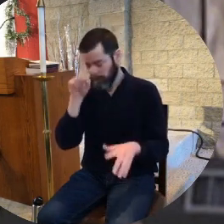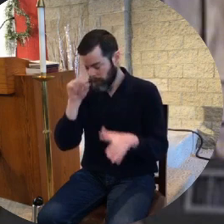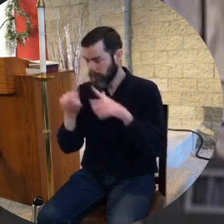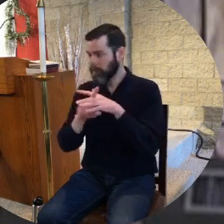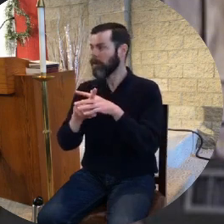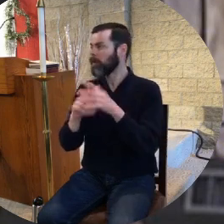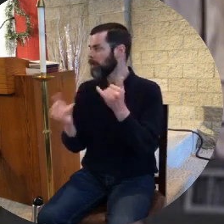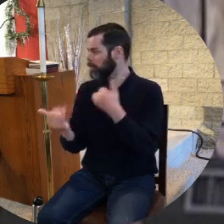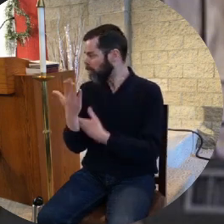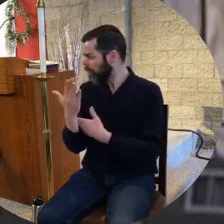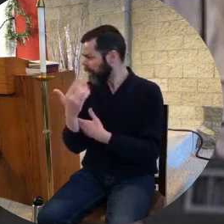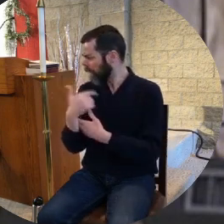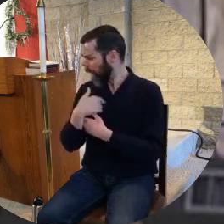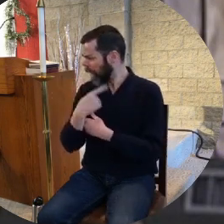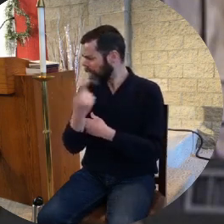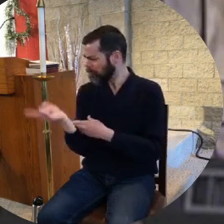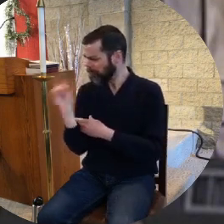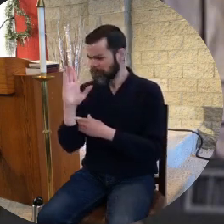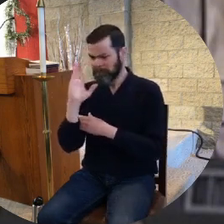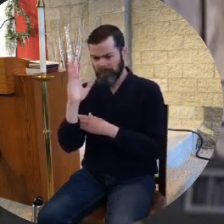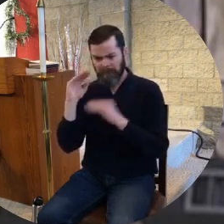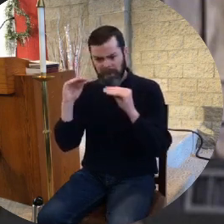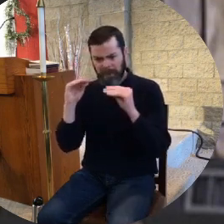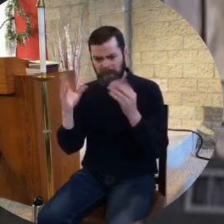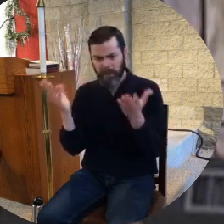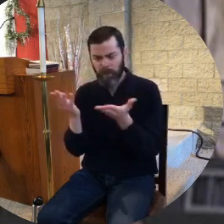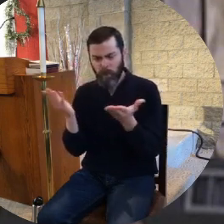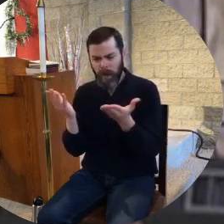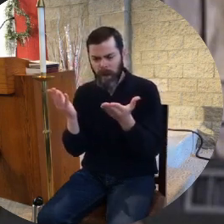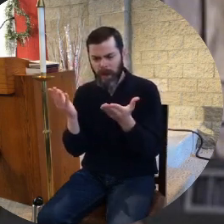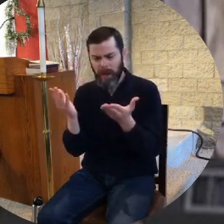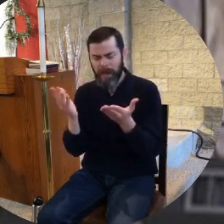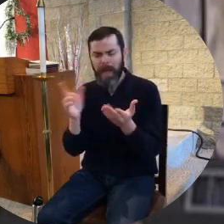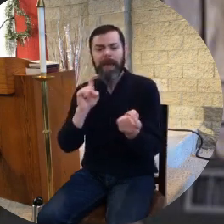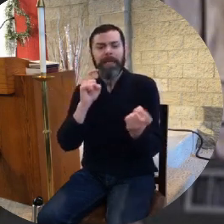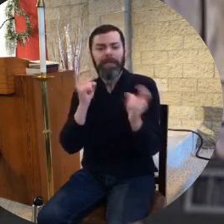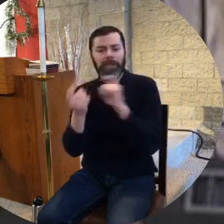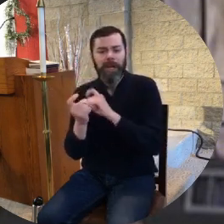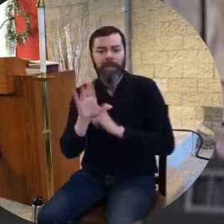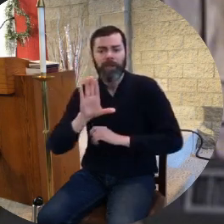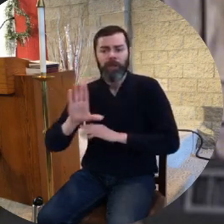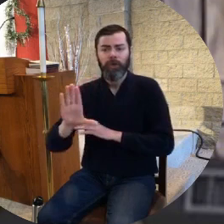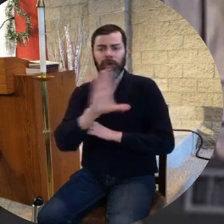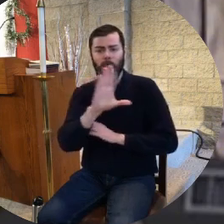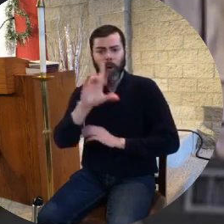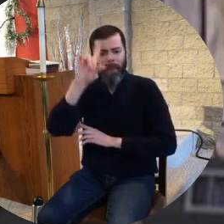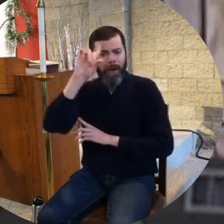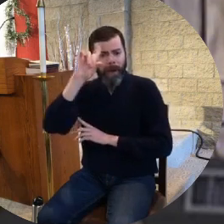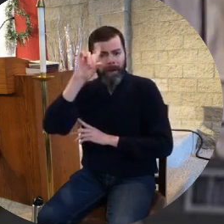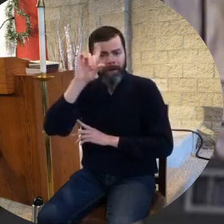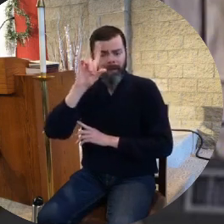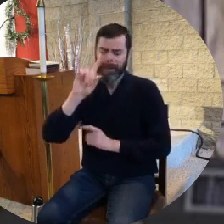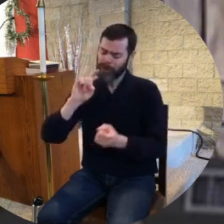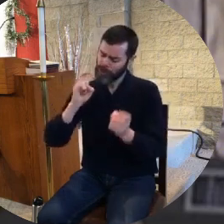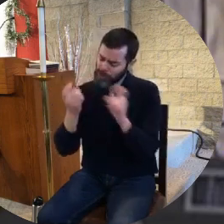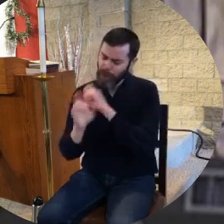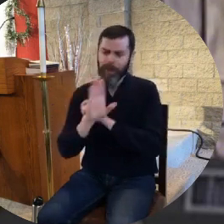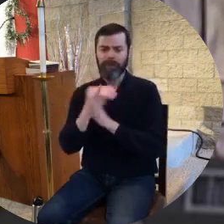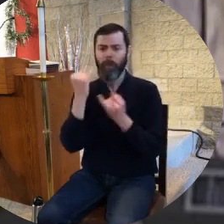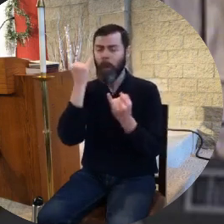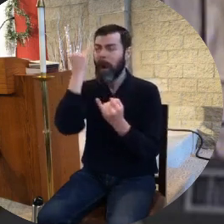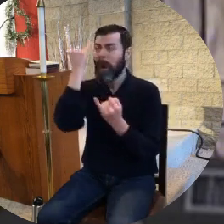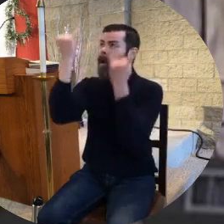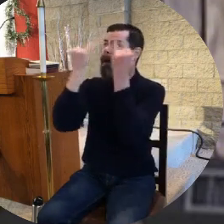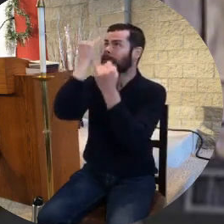morning? What am I teaching? Change your thoughts. Change your imagination. And see